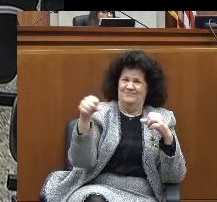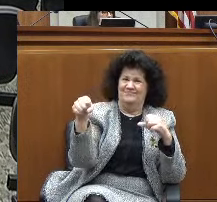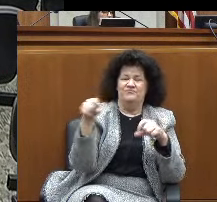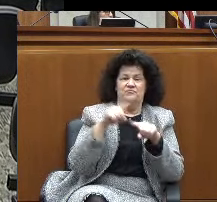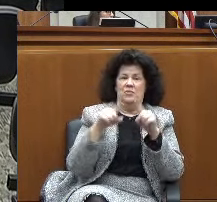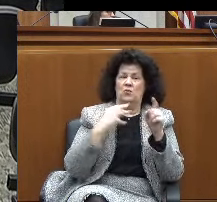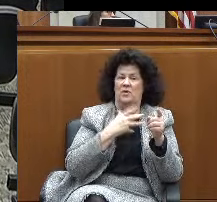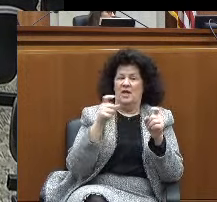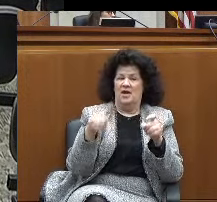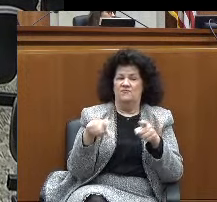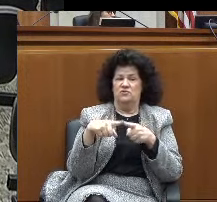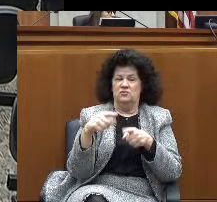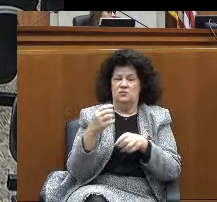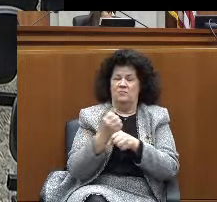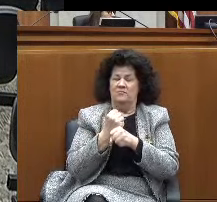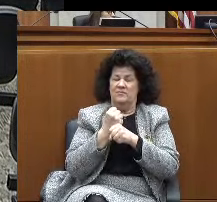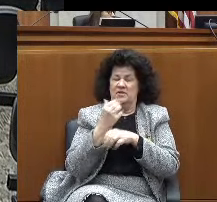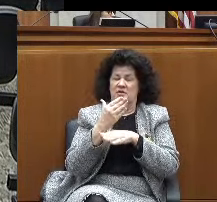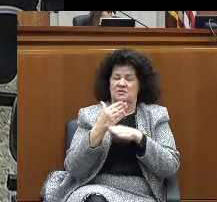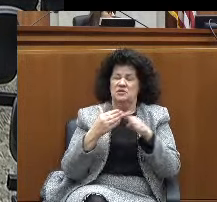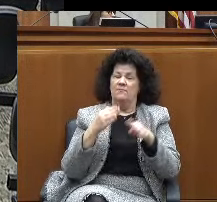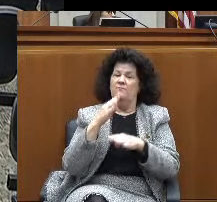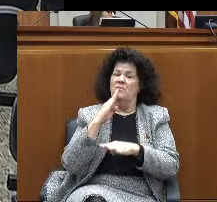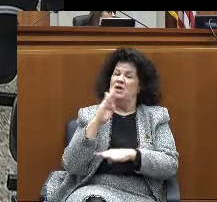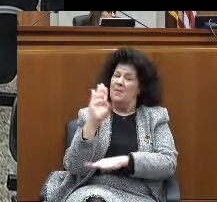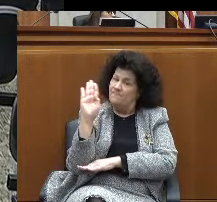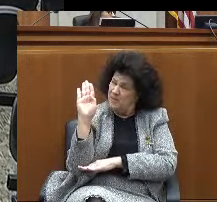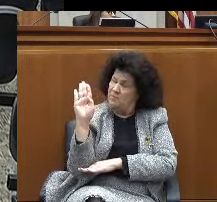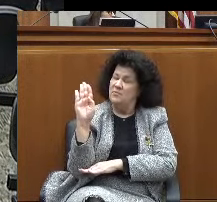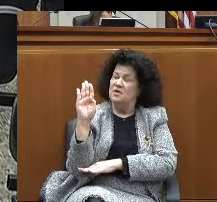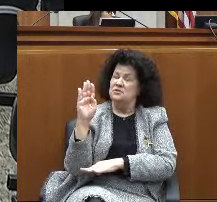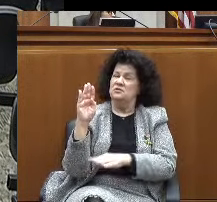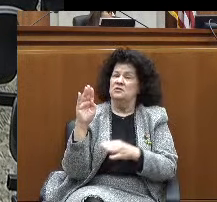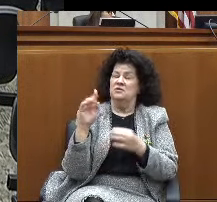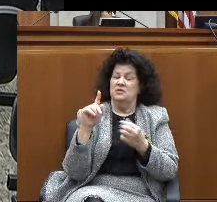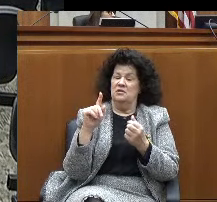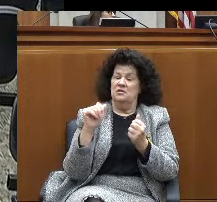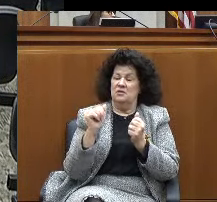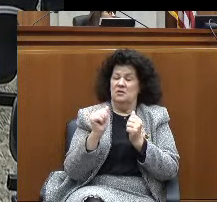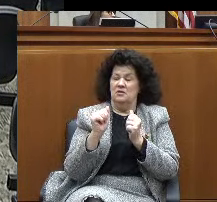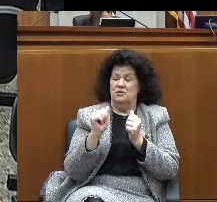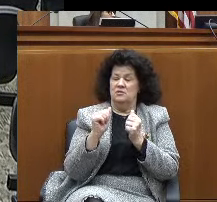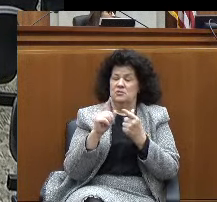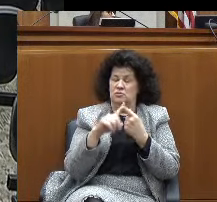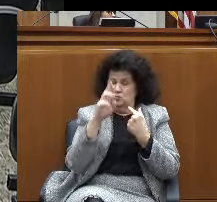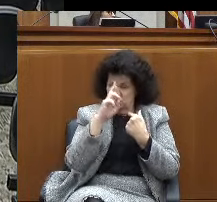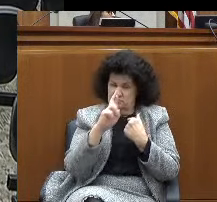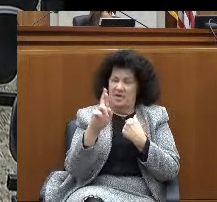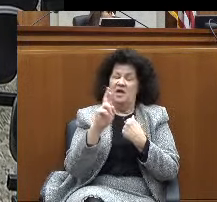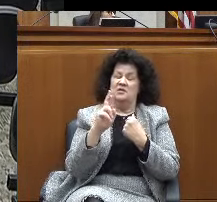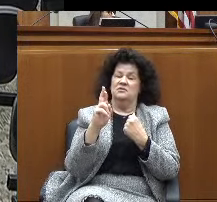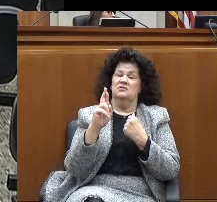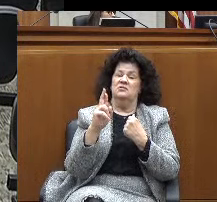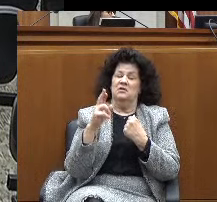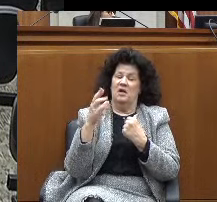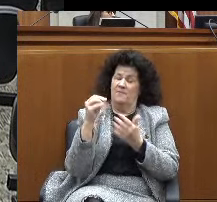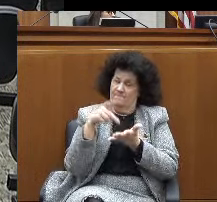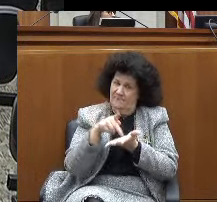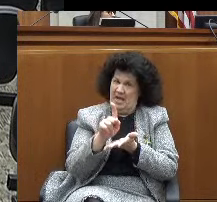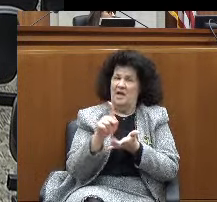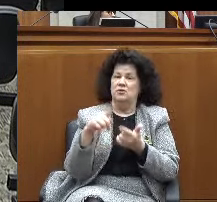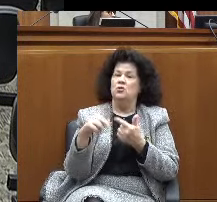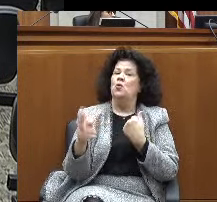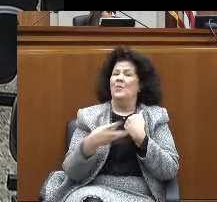some tangible commitment to our current teachers and prospective teachers to retain and